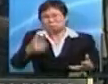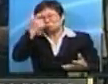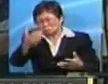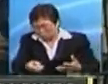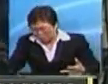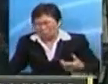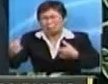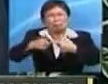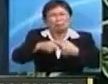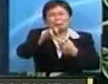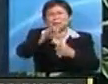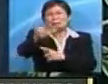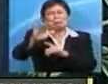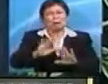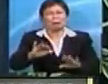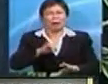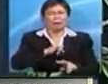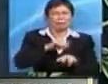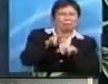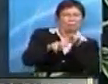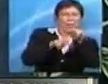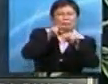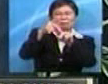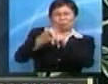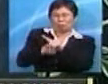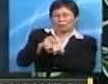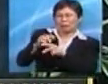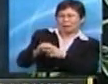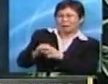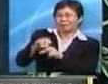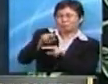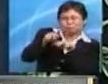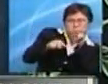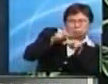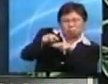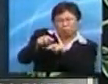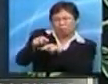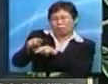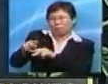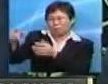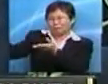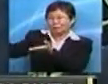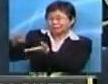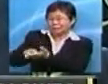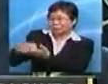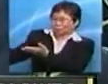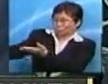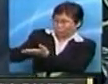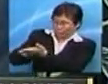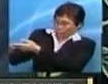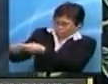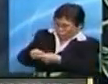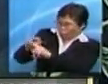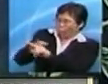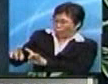to be carried out? I monitor statements coming out of Perth very closely. There is no indication of a